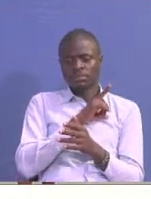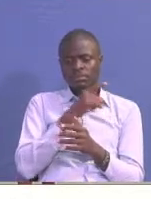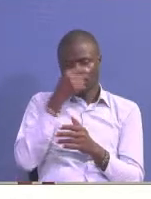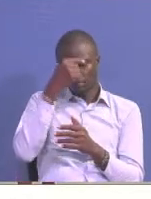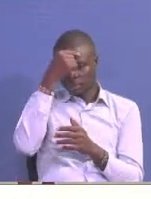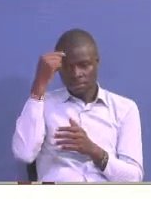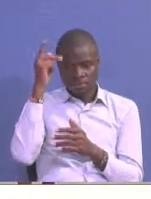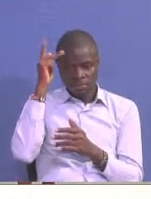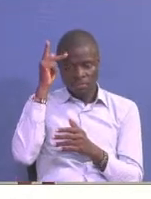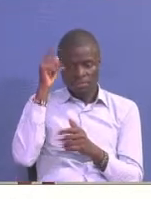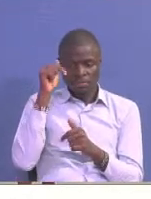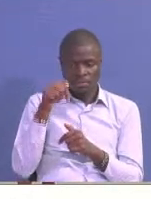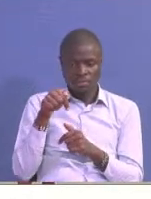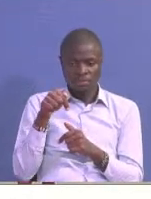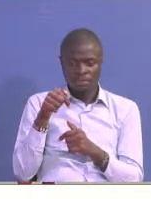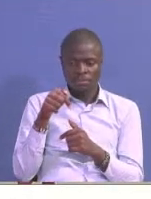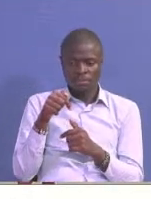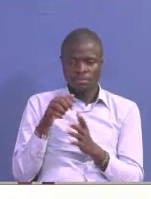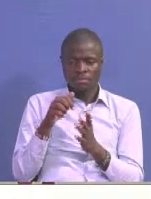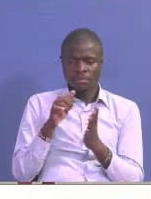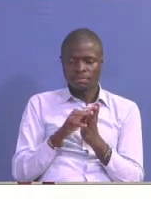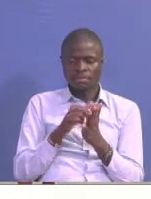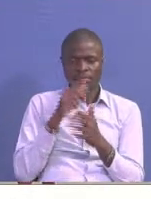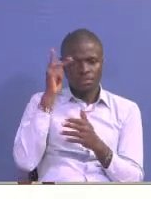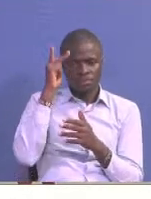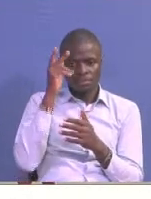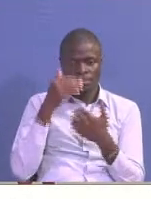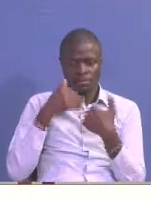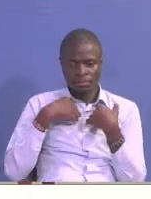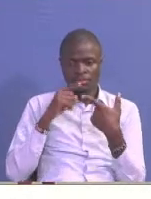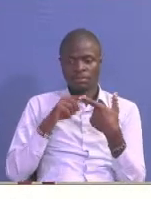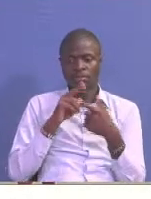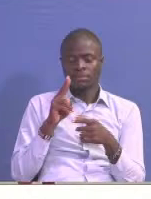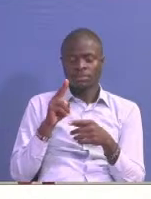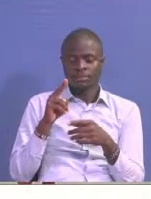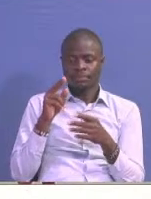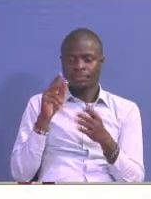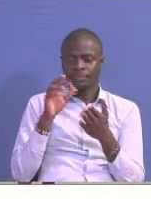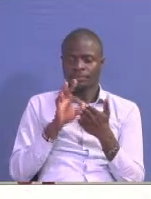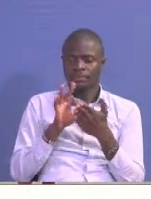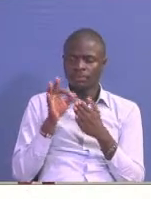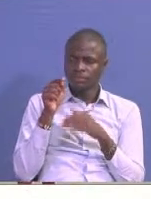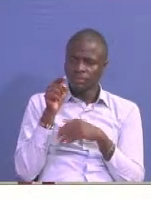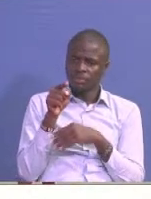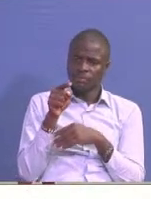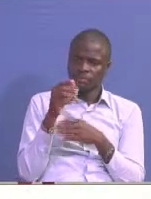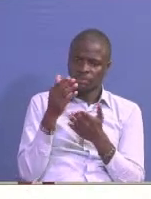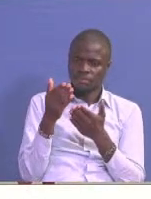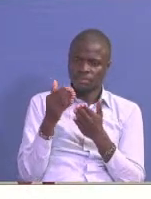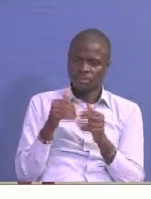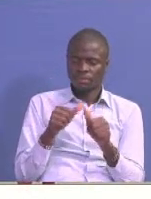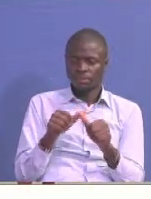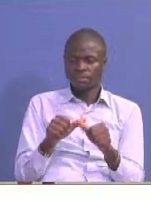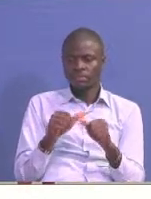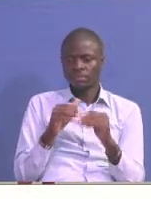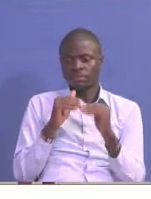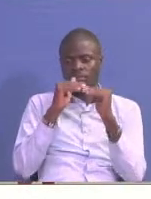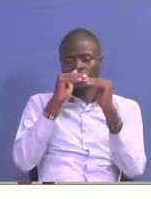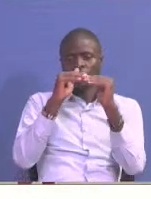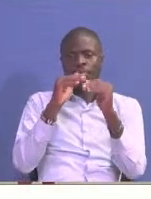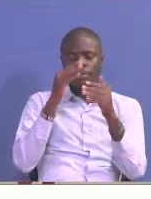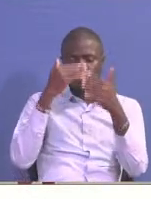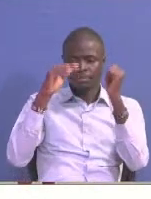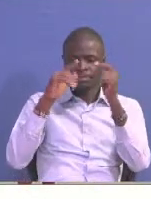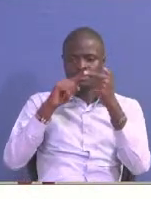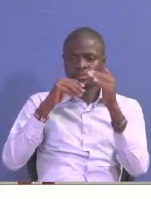there. And that's the knowledge you want to capture and put it there. And that's what to be able to propel the university to the next level,